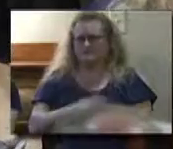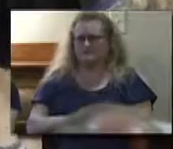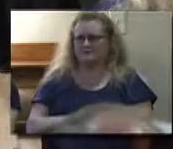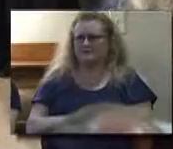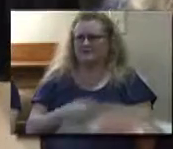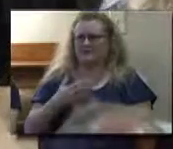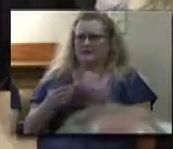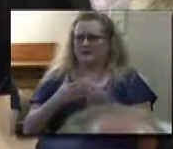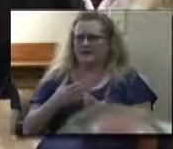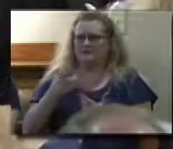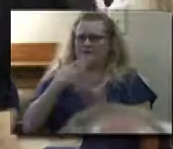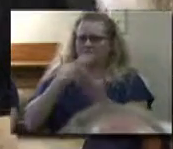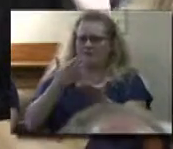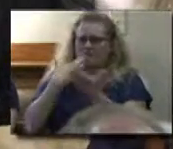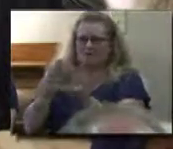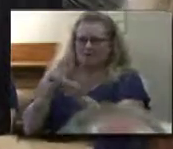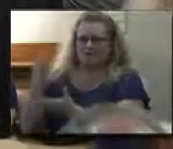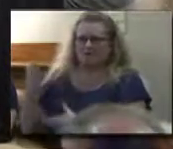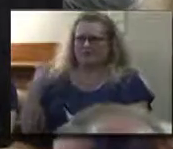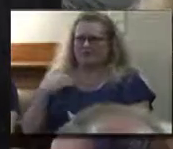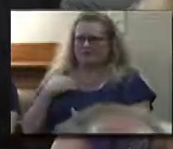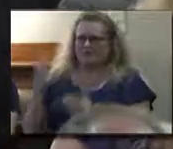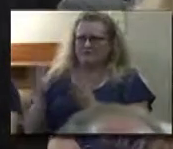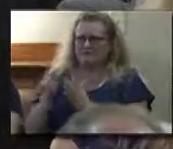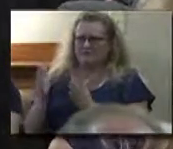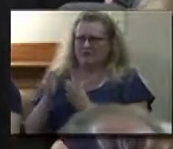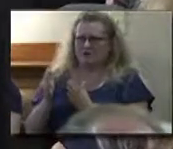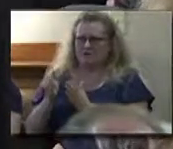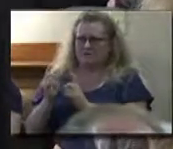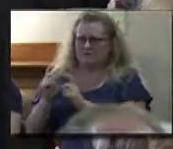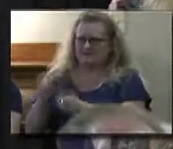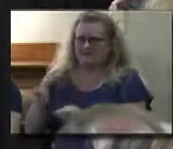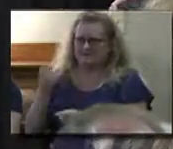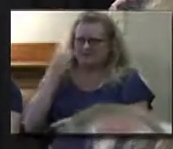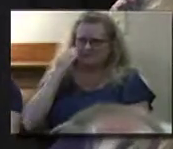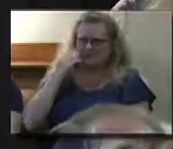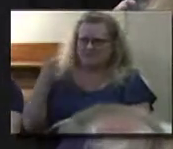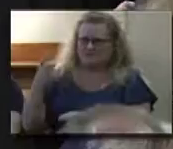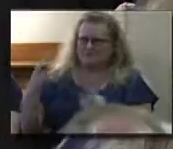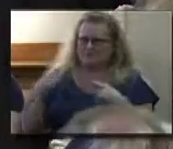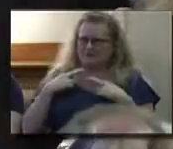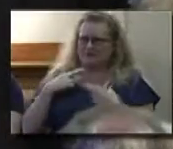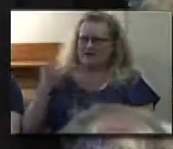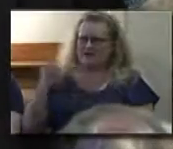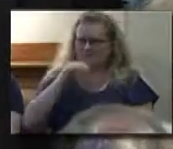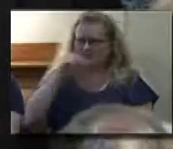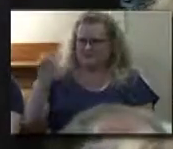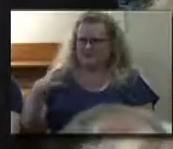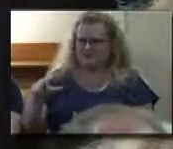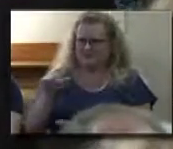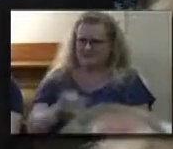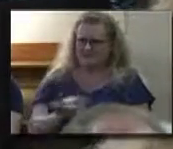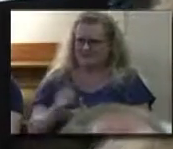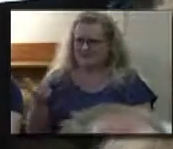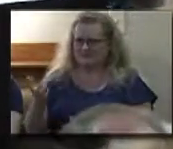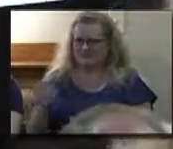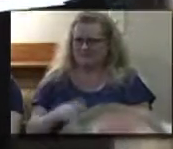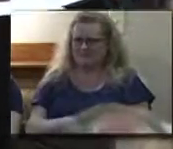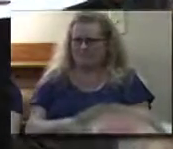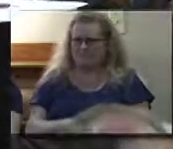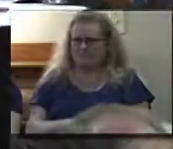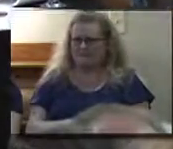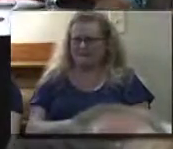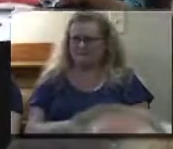anyway, just to thank you all. I know, Jean, you're retired. You don't need one of these things. Oh, I need them even more to organize my